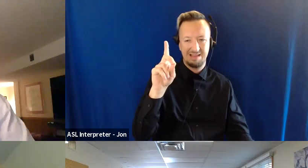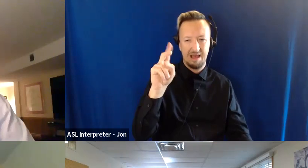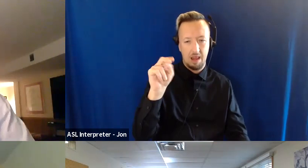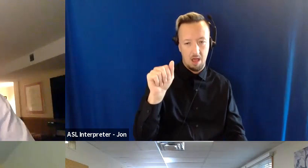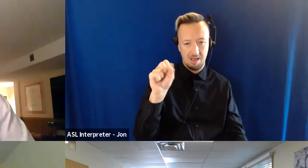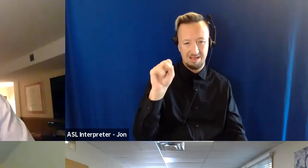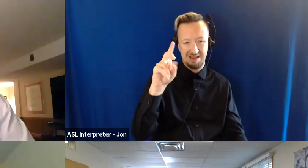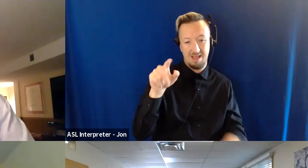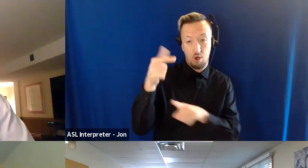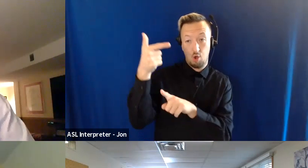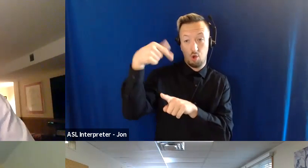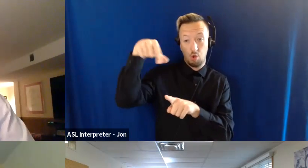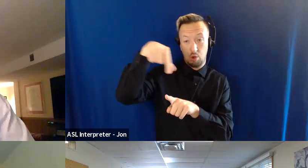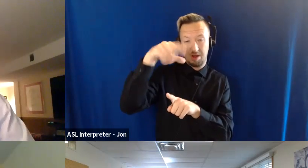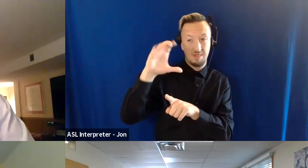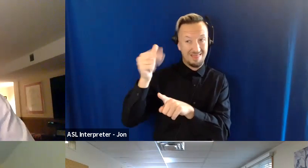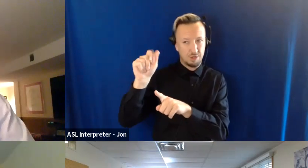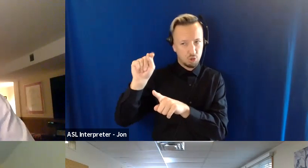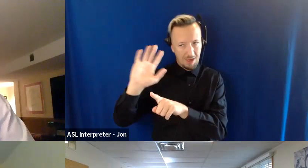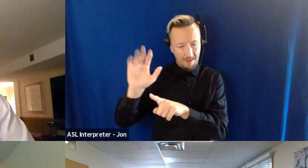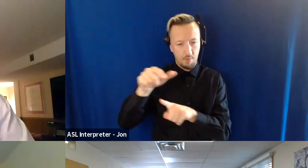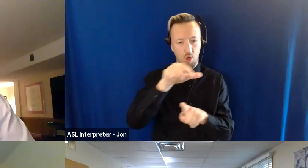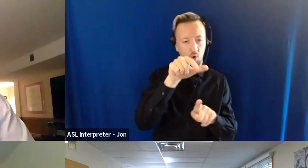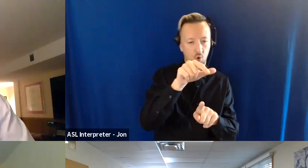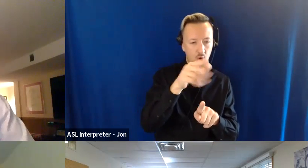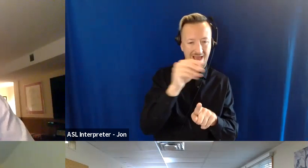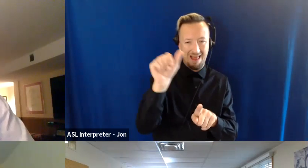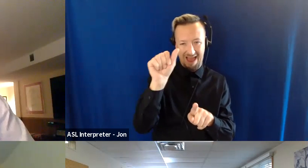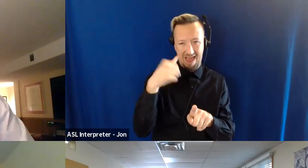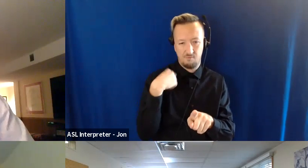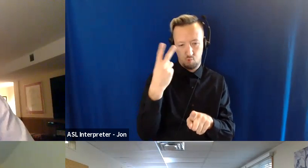over in the Q&A, not the chat, but the Q&A, if you want to address those.